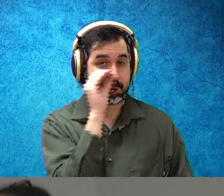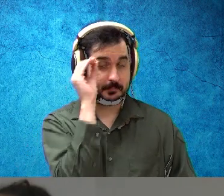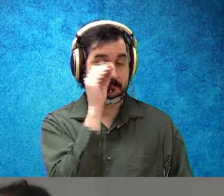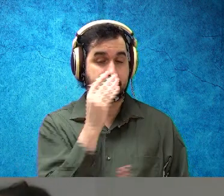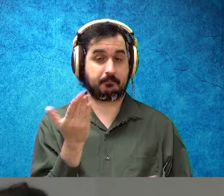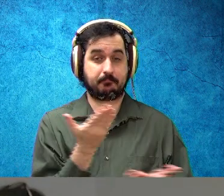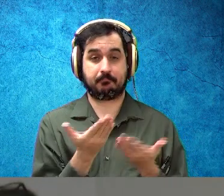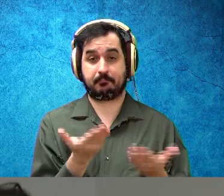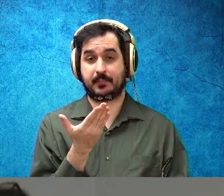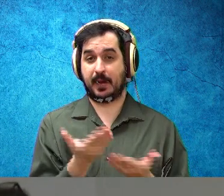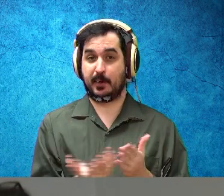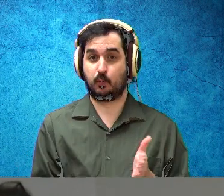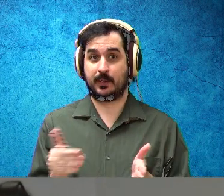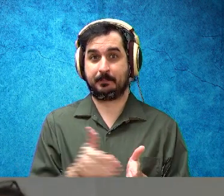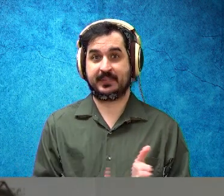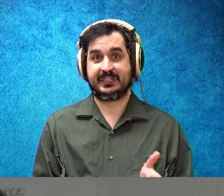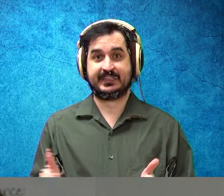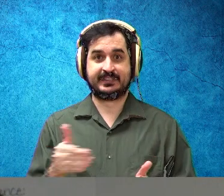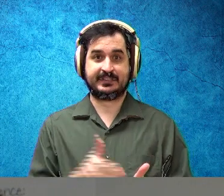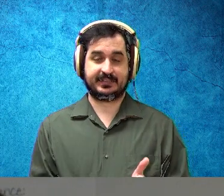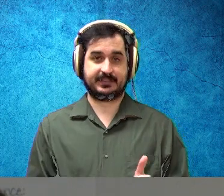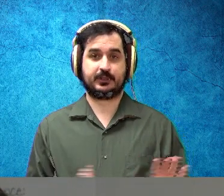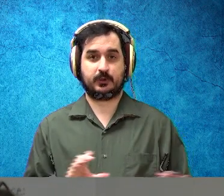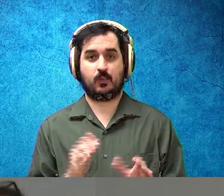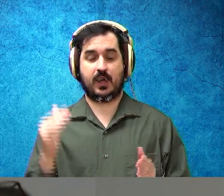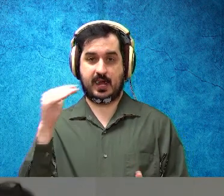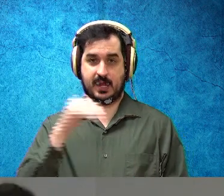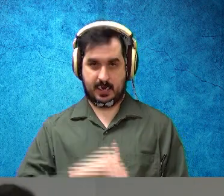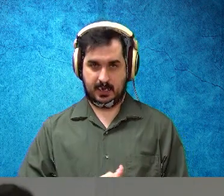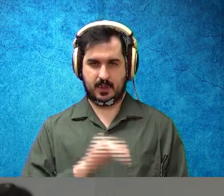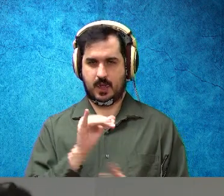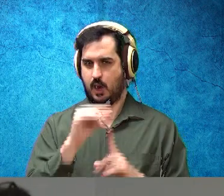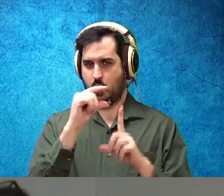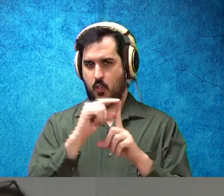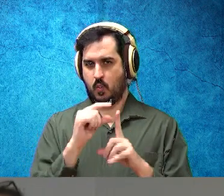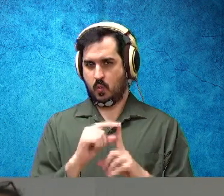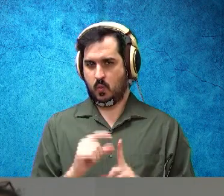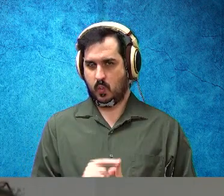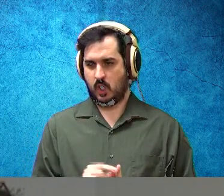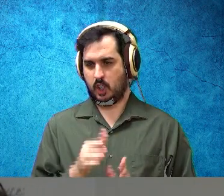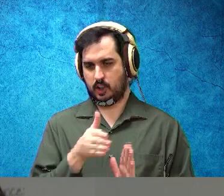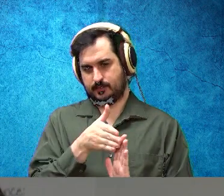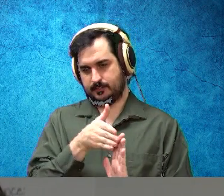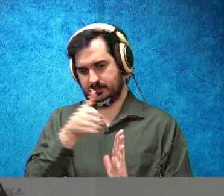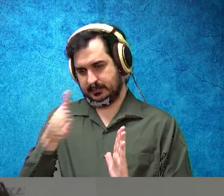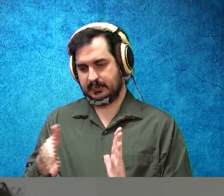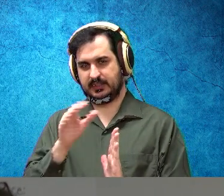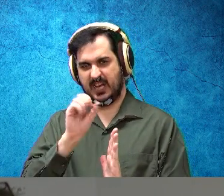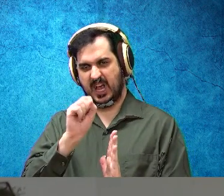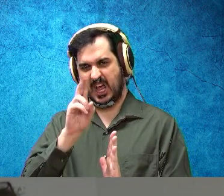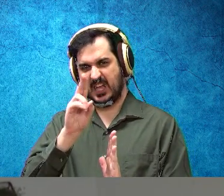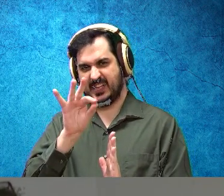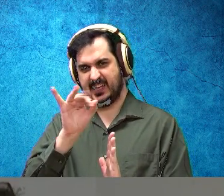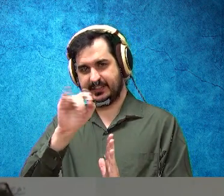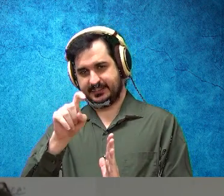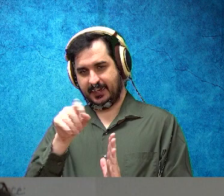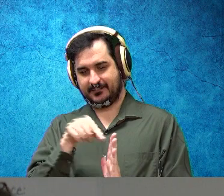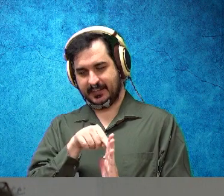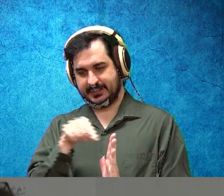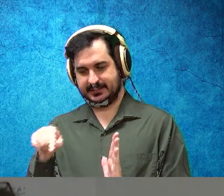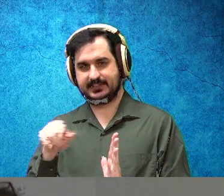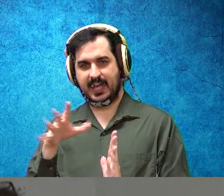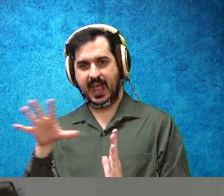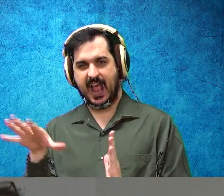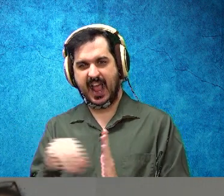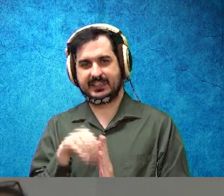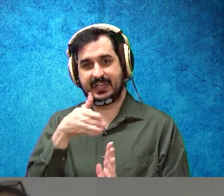again. Suffixes, those word affixes are a group of letters added to the end of the word that sometimes change